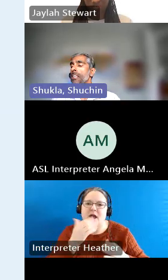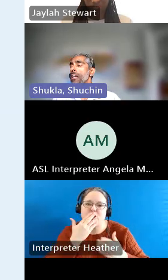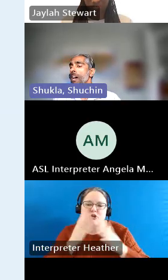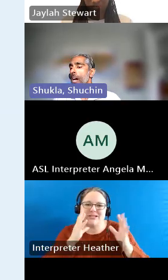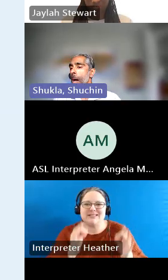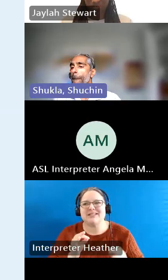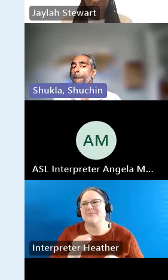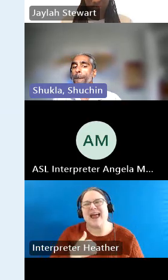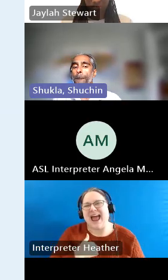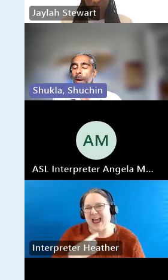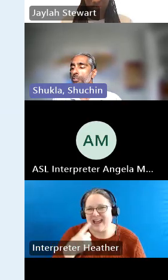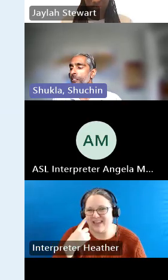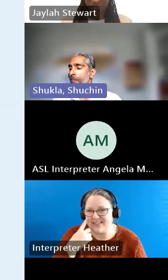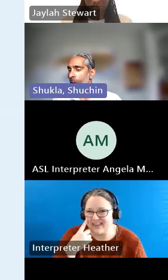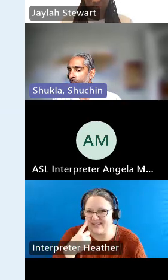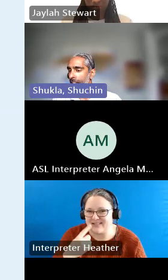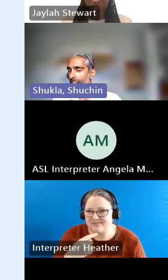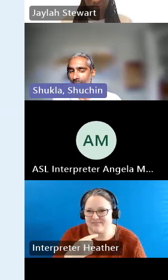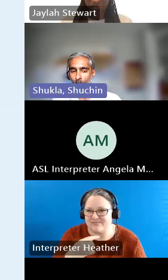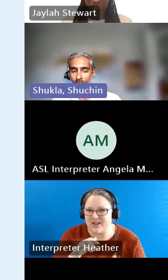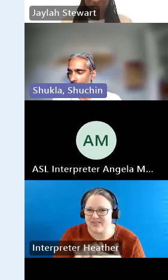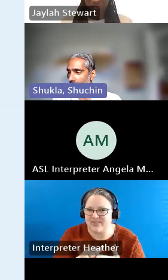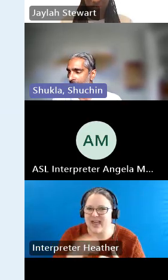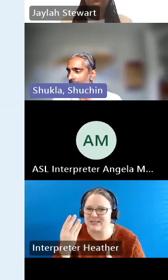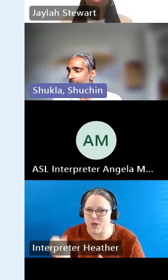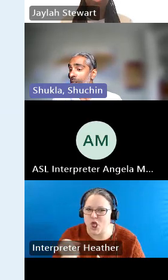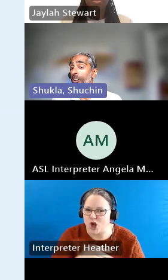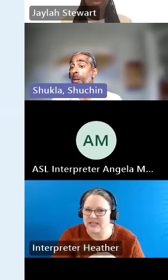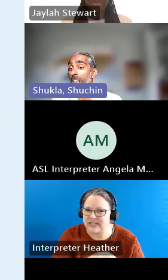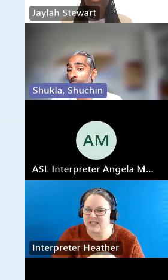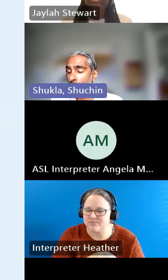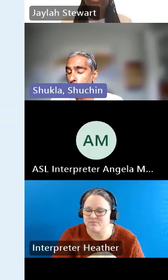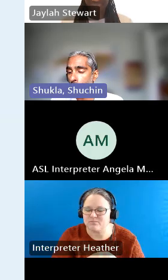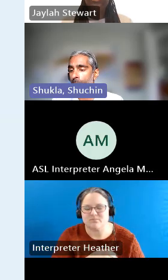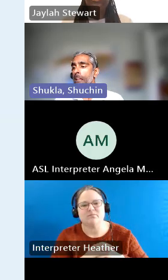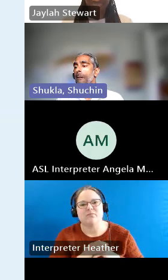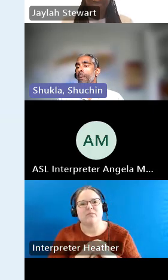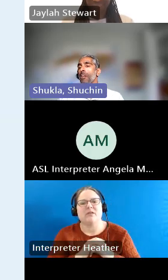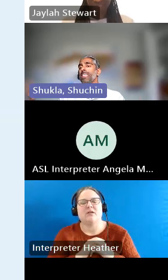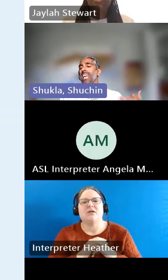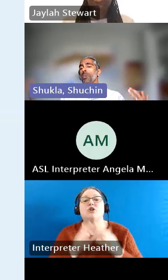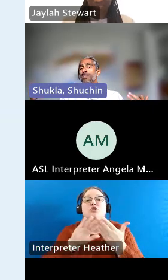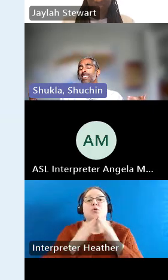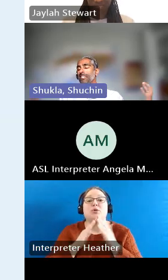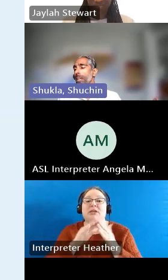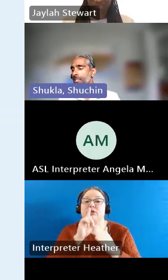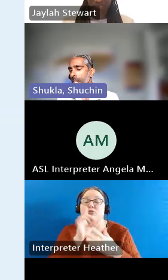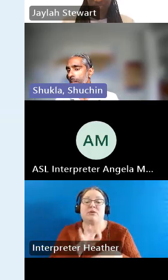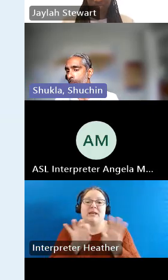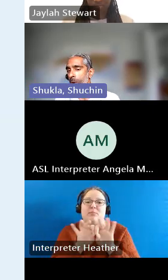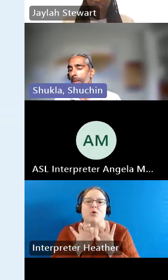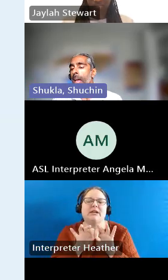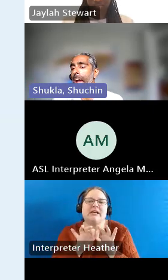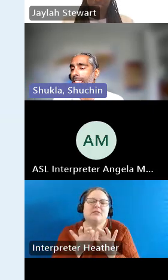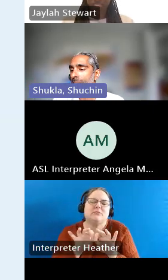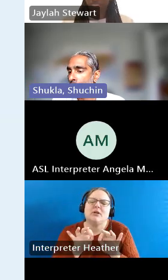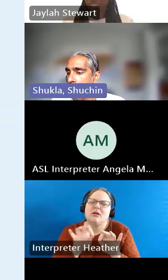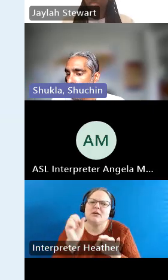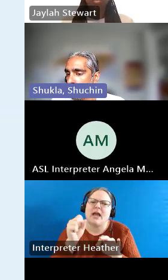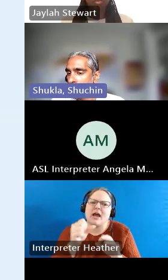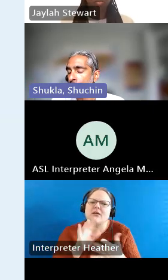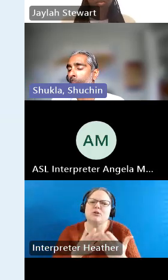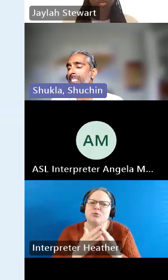And I think that's a bunch of malarkey, because I don't want to curse. So community, very important. But I don't think anyone disagrees that community is important.